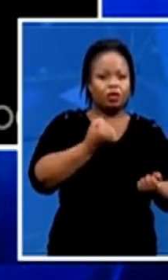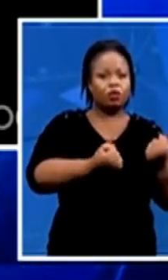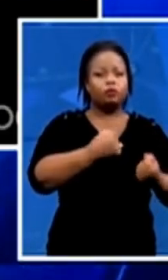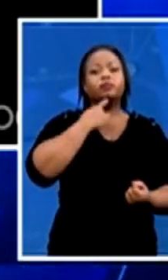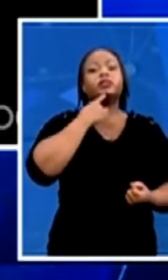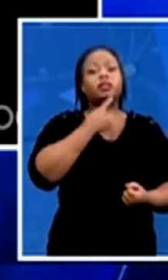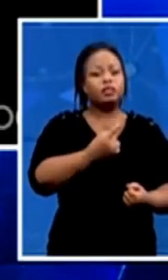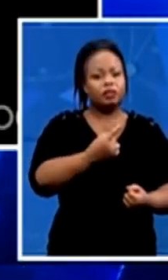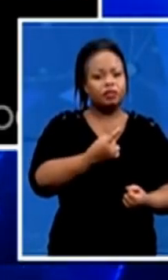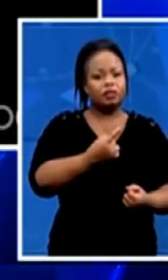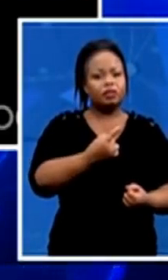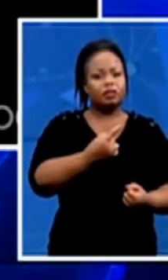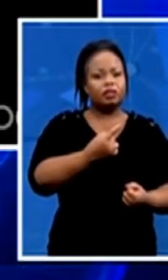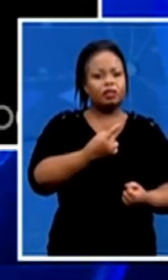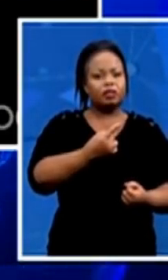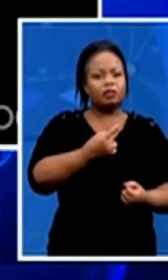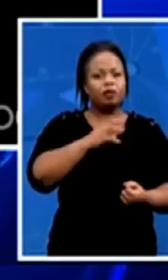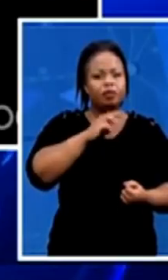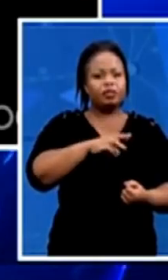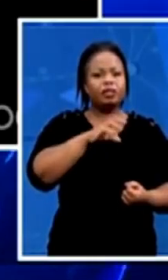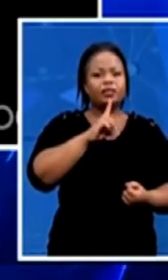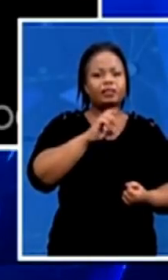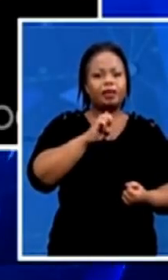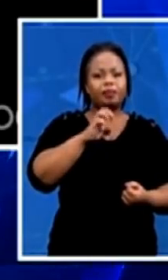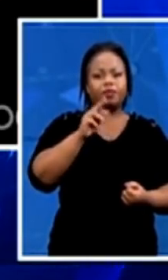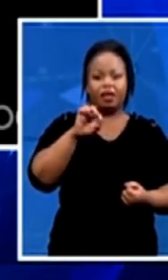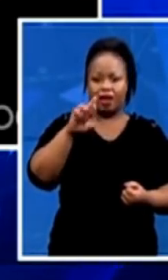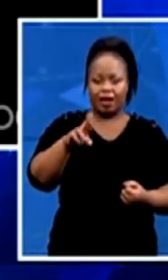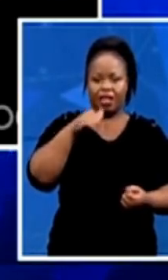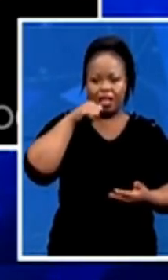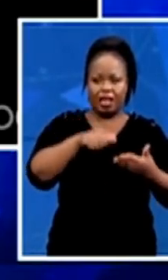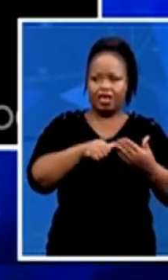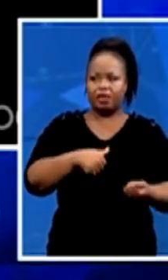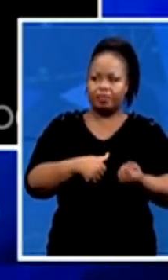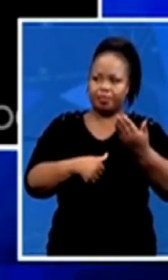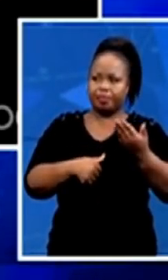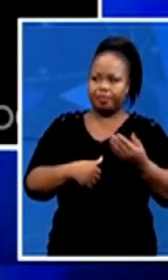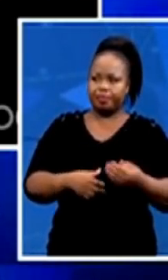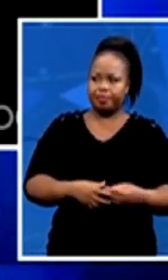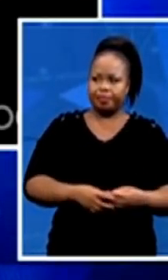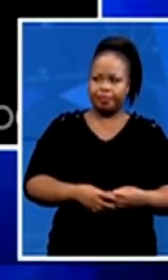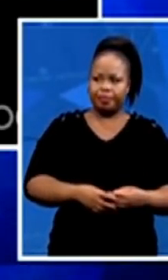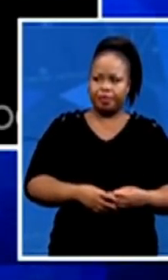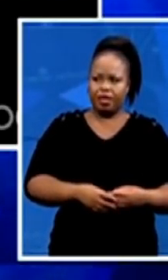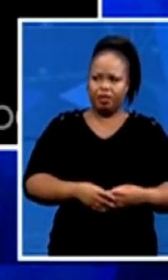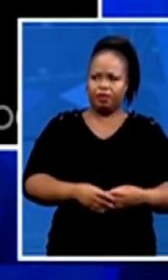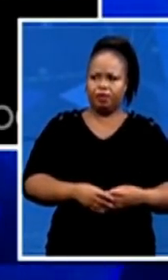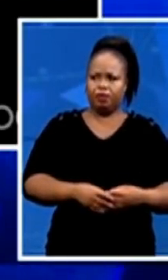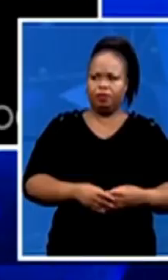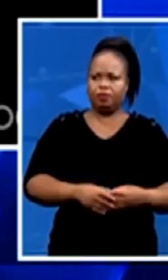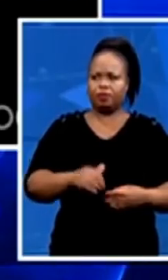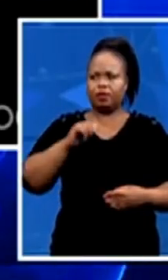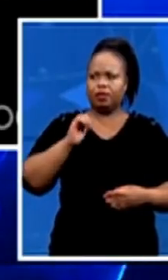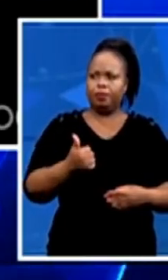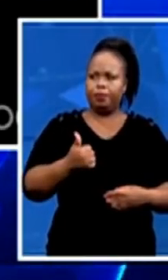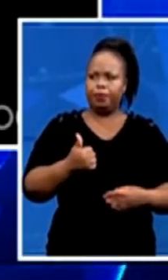Beer wrote an insulting letter to the President of the court and other justices, and therefore they referred the matter to the